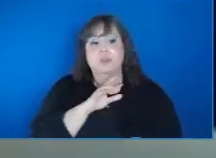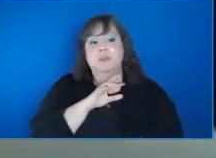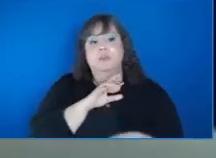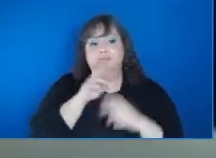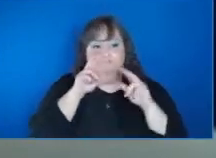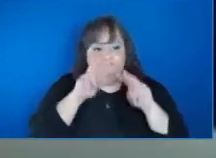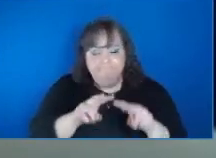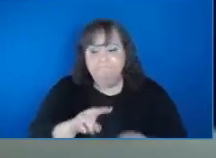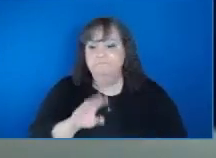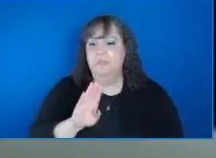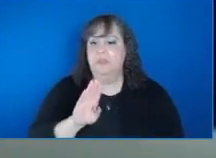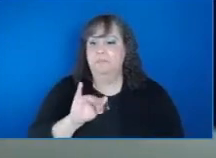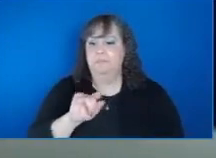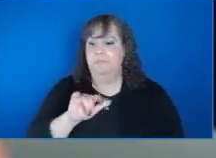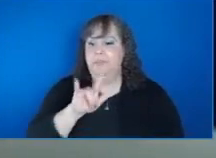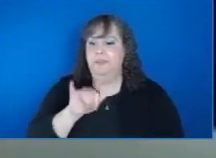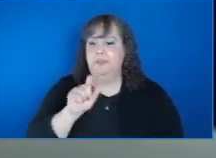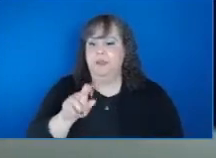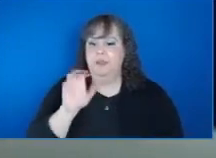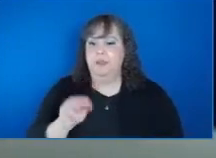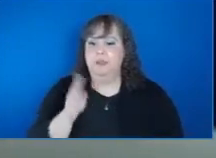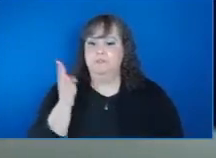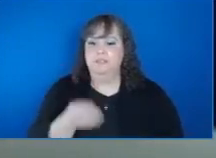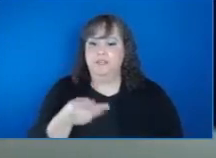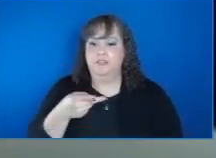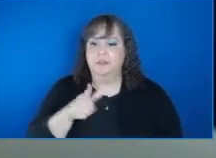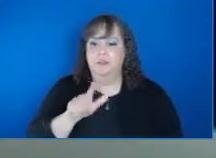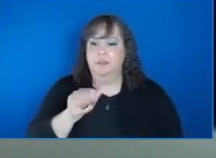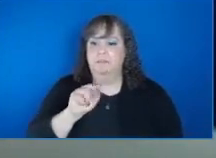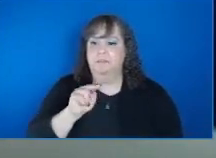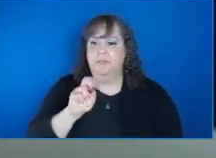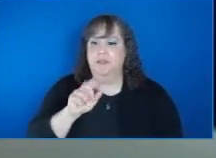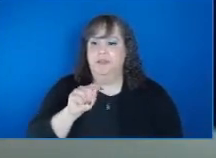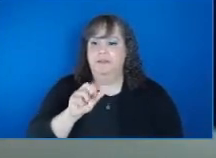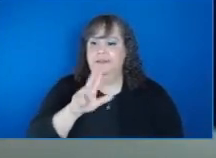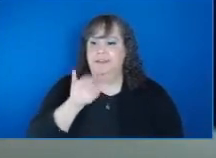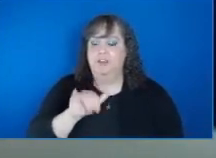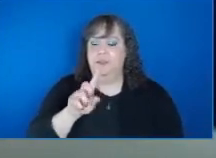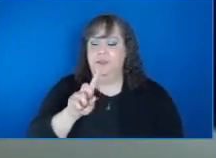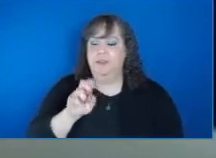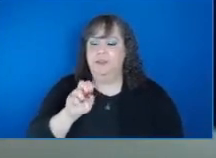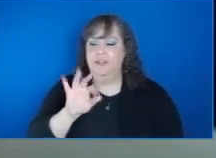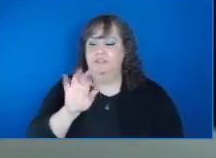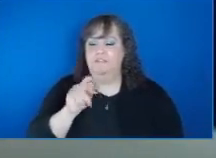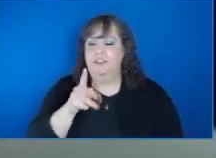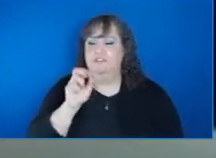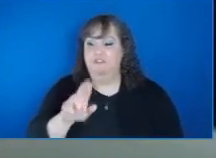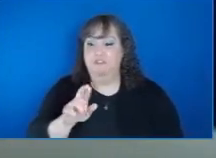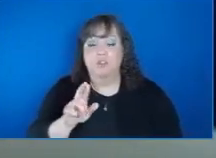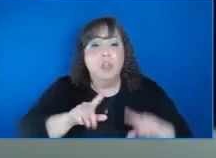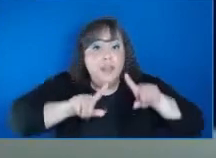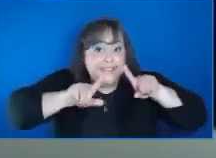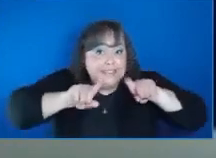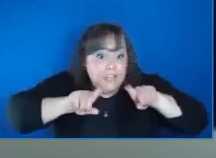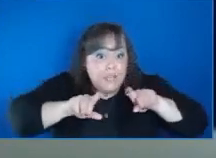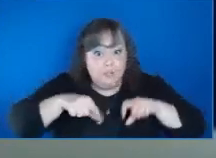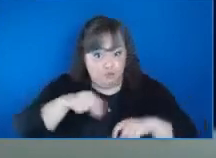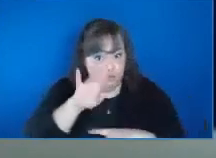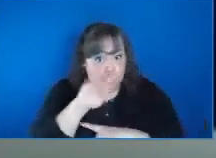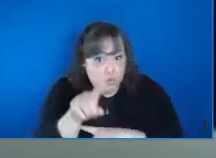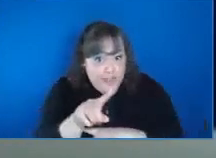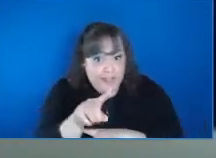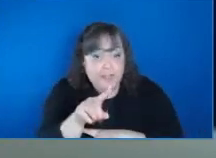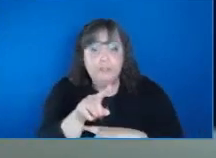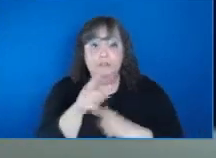bit.ly/planetarydefender and test your knowledge. If you do well enough on the quiz, you will be able to get a special badge that you can share on social